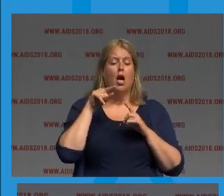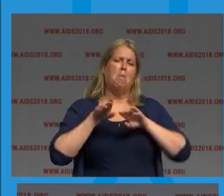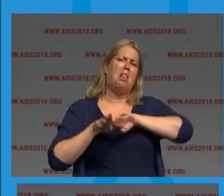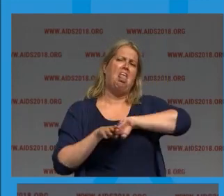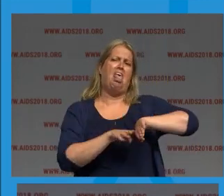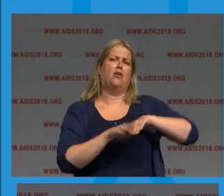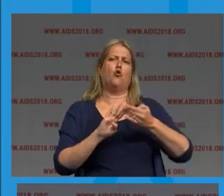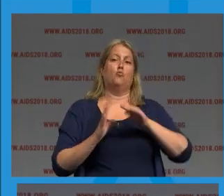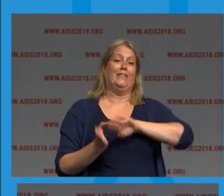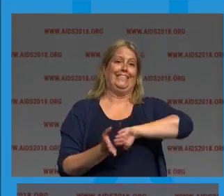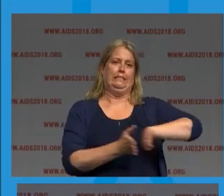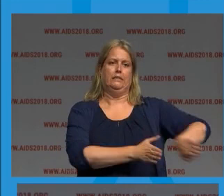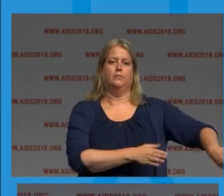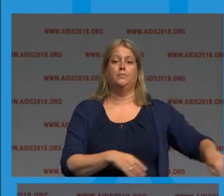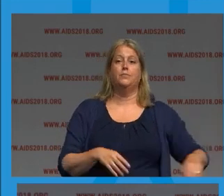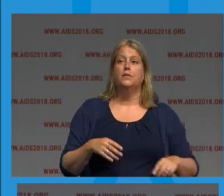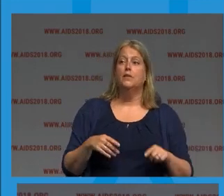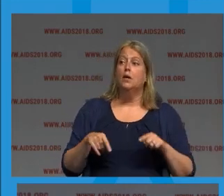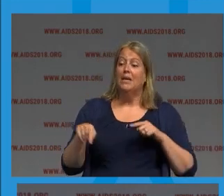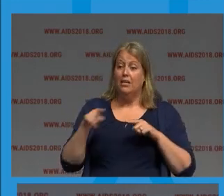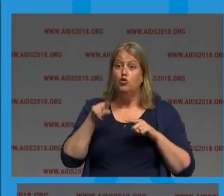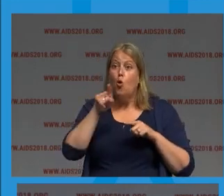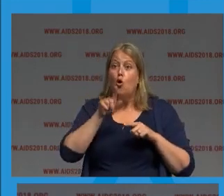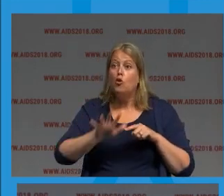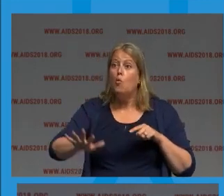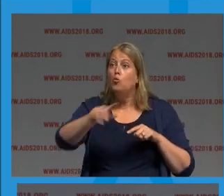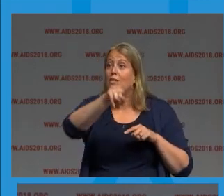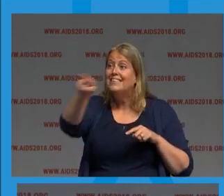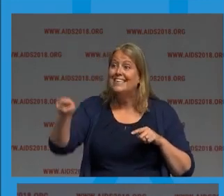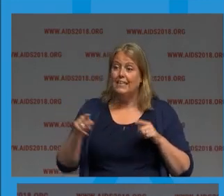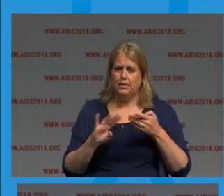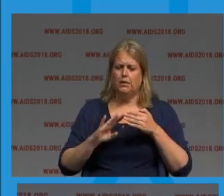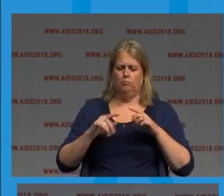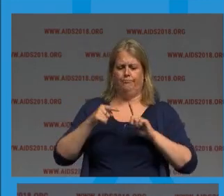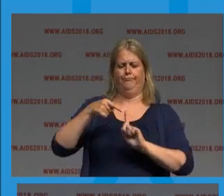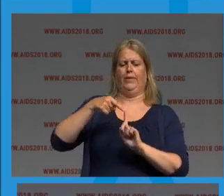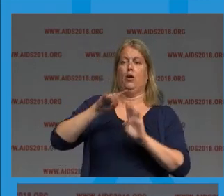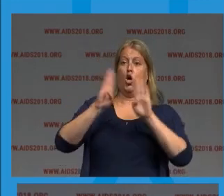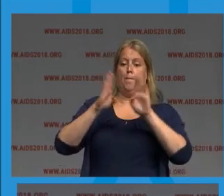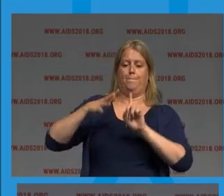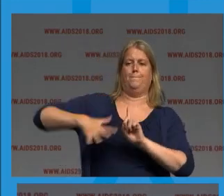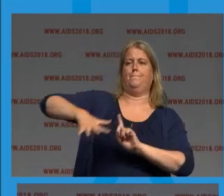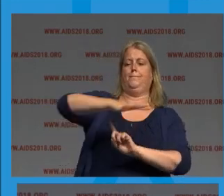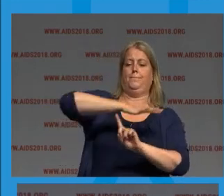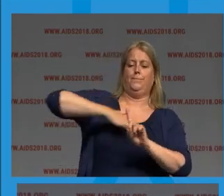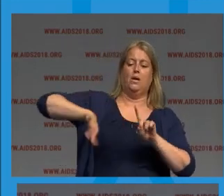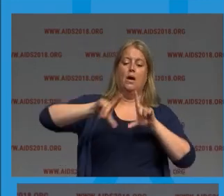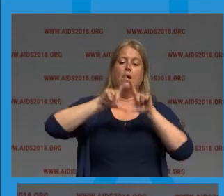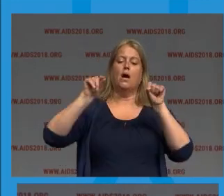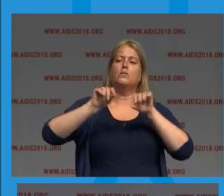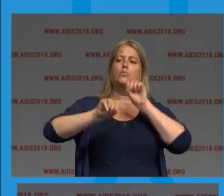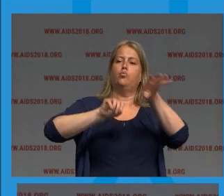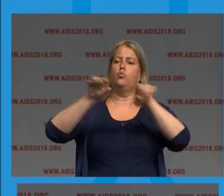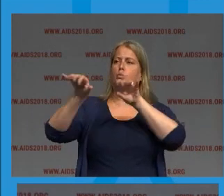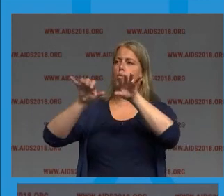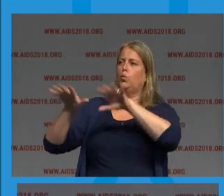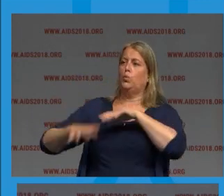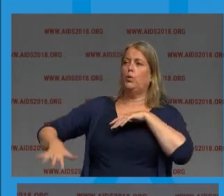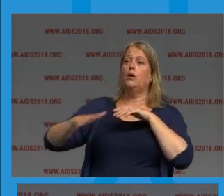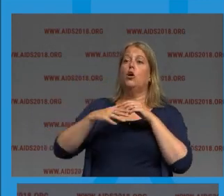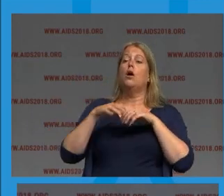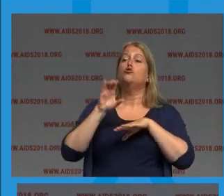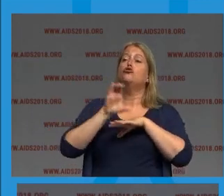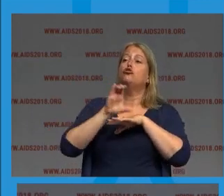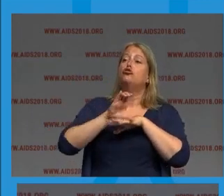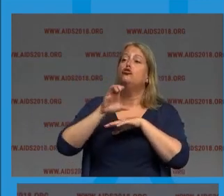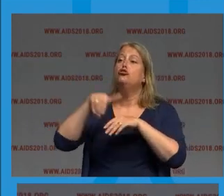have postcards coming out in your community within a certain mile radius of where you live, to church members, to people in your schools, to people